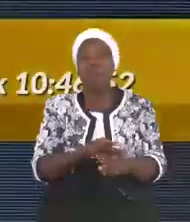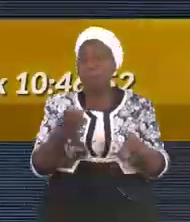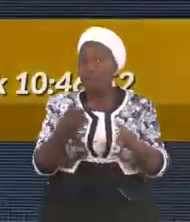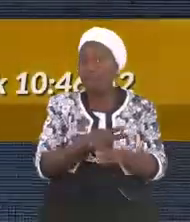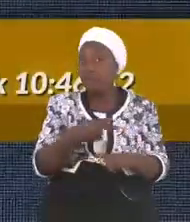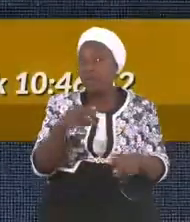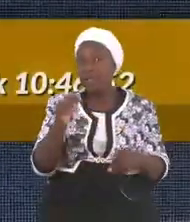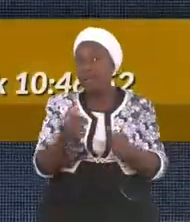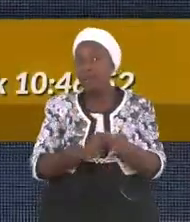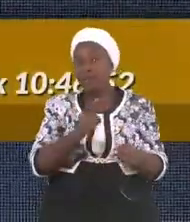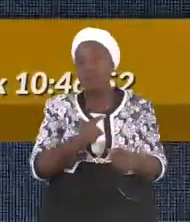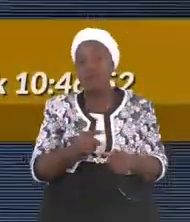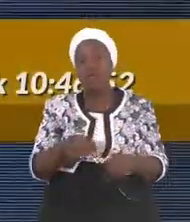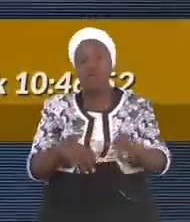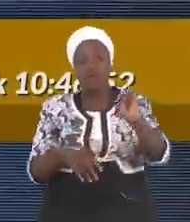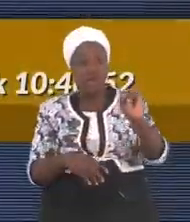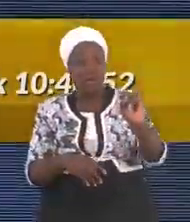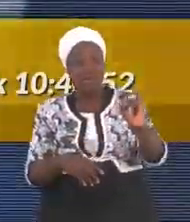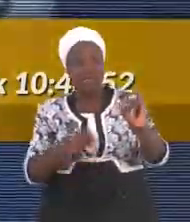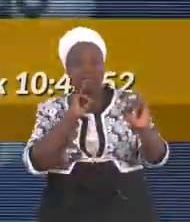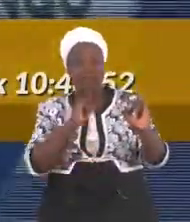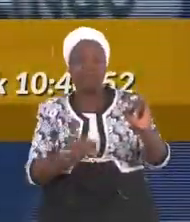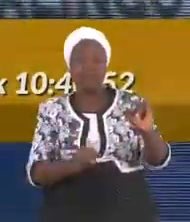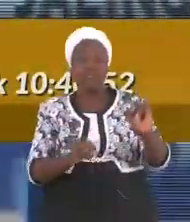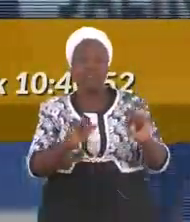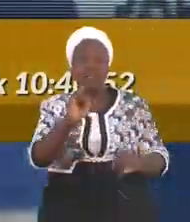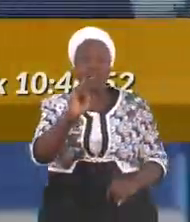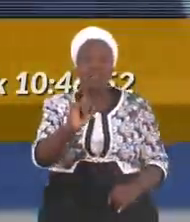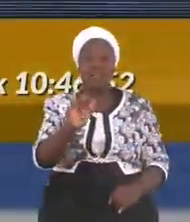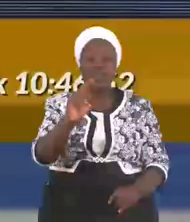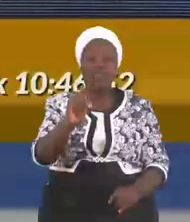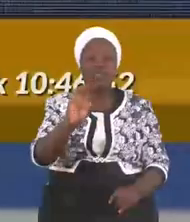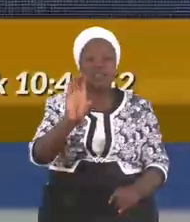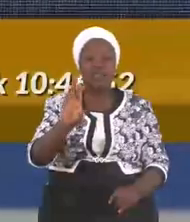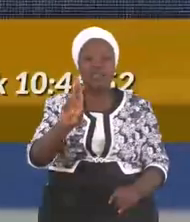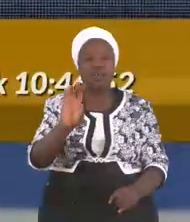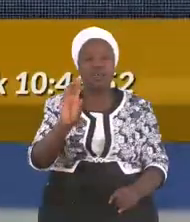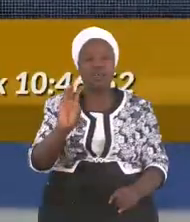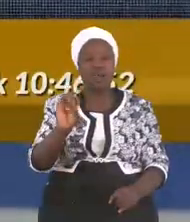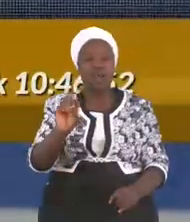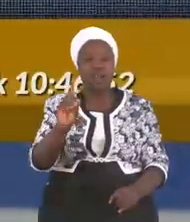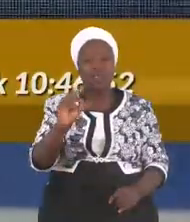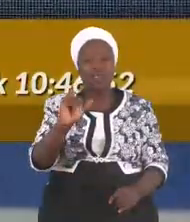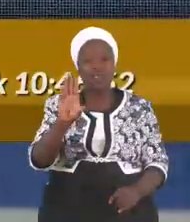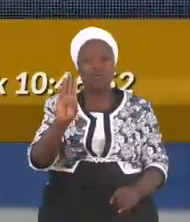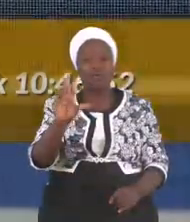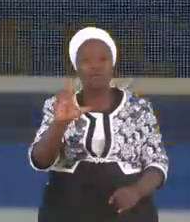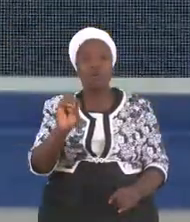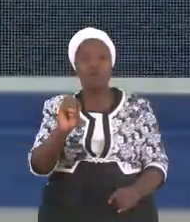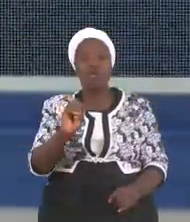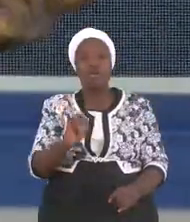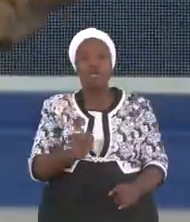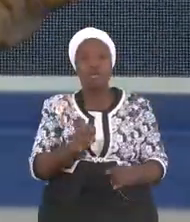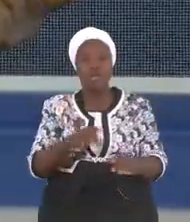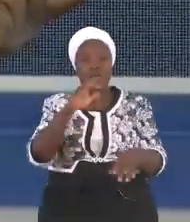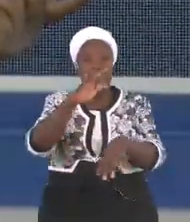place. I, incredible impartation immediate. Christ comes like he always did,